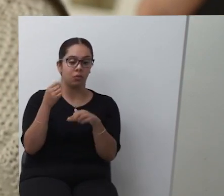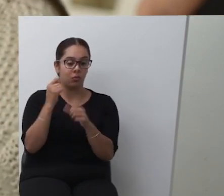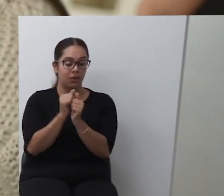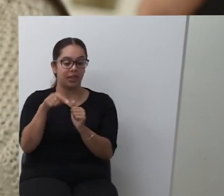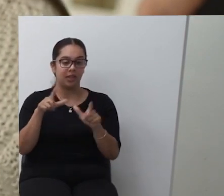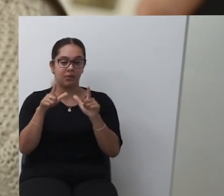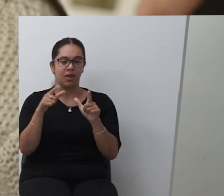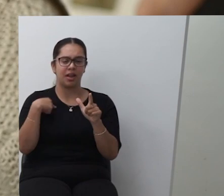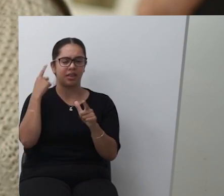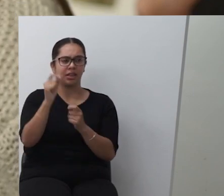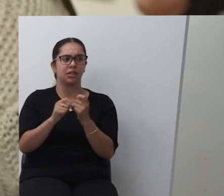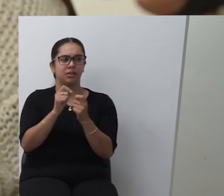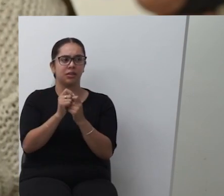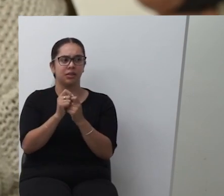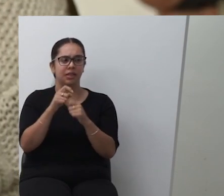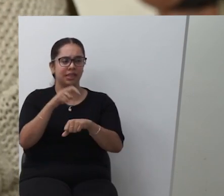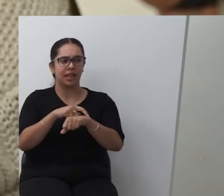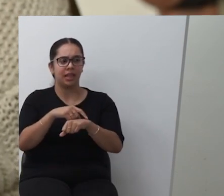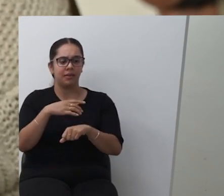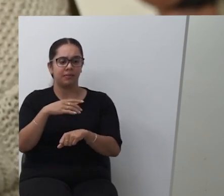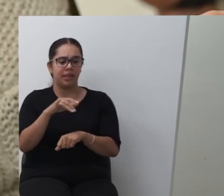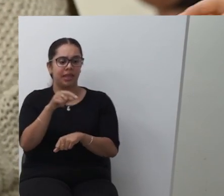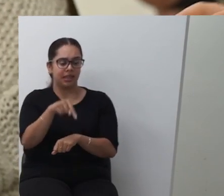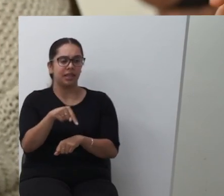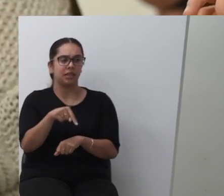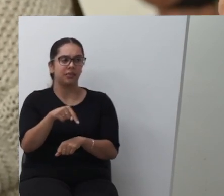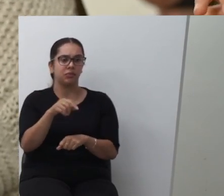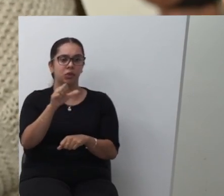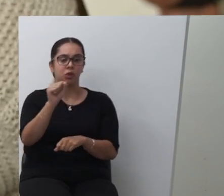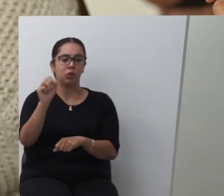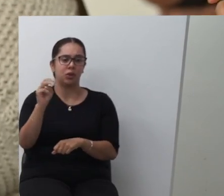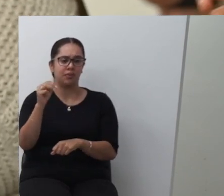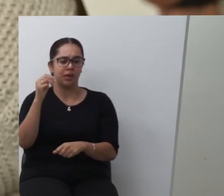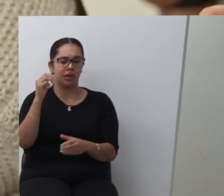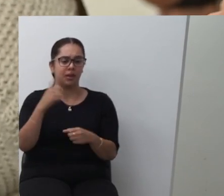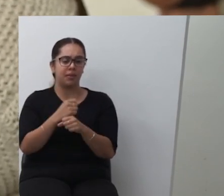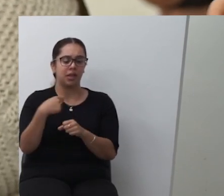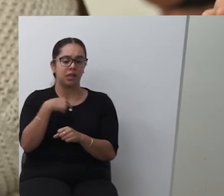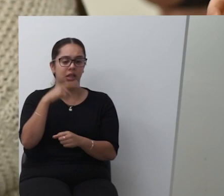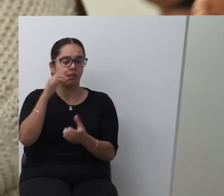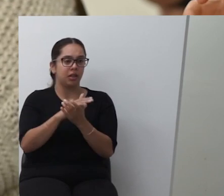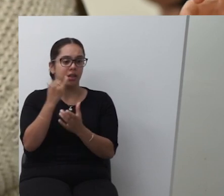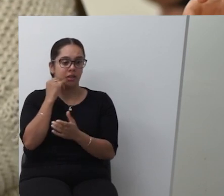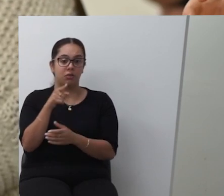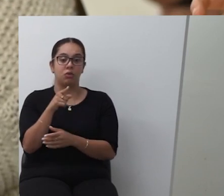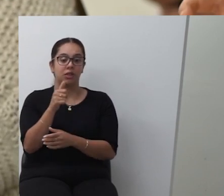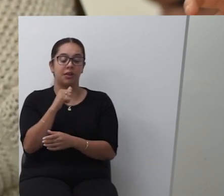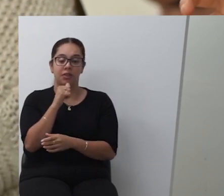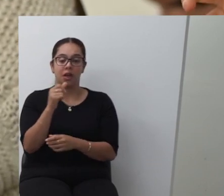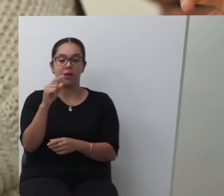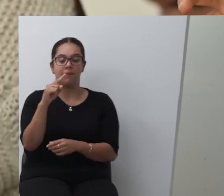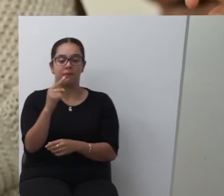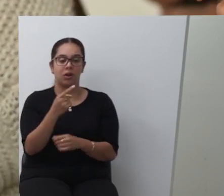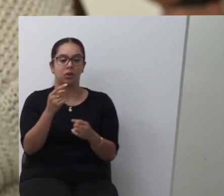think particularly in like times like this, social media makes us believe that if you're not a first responder, you're a